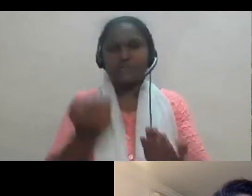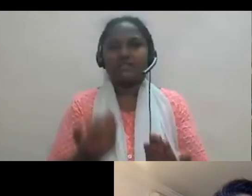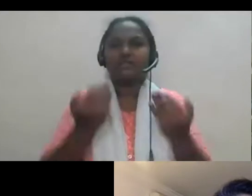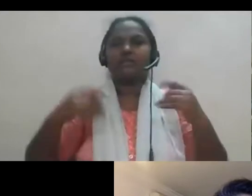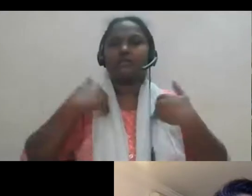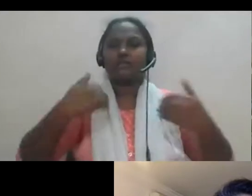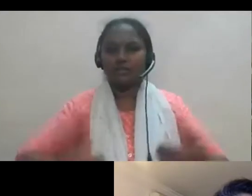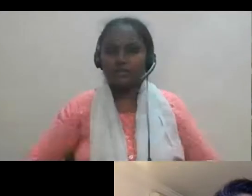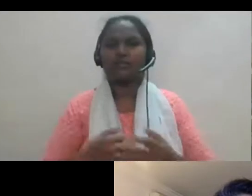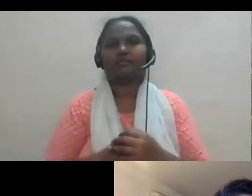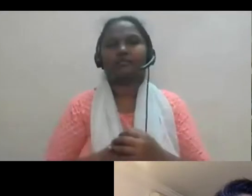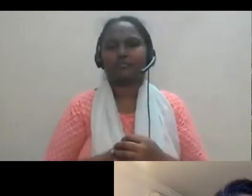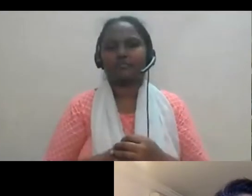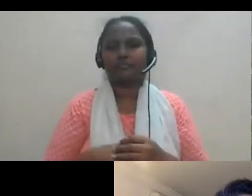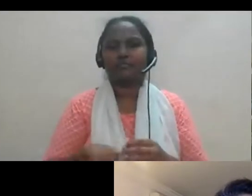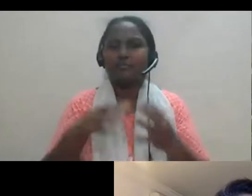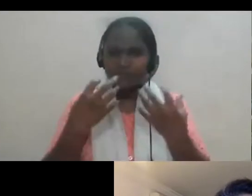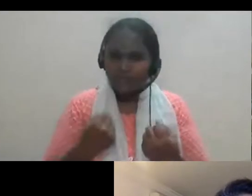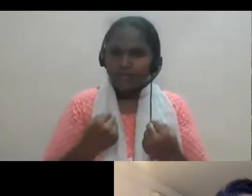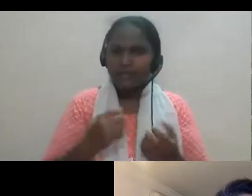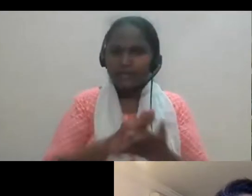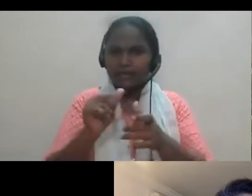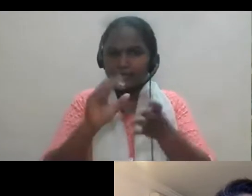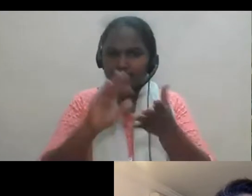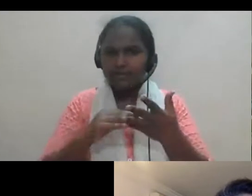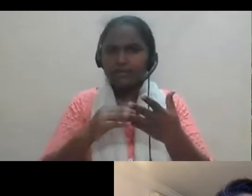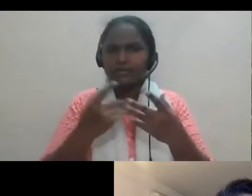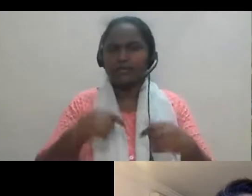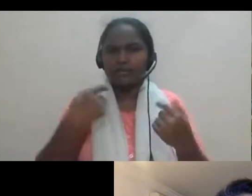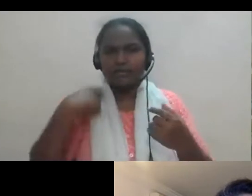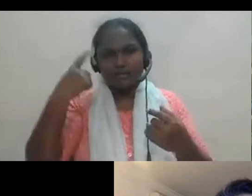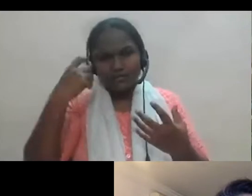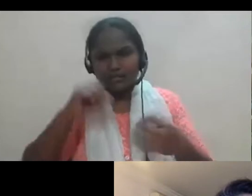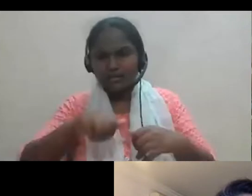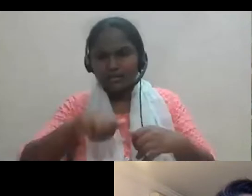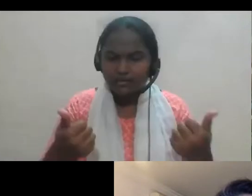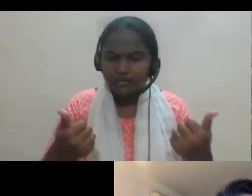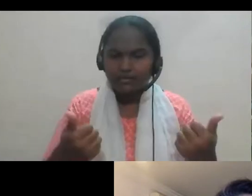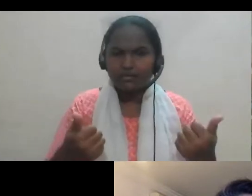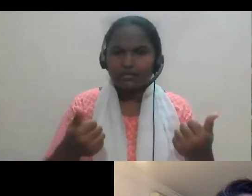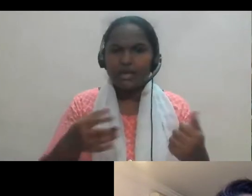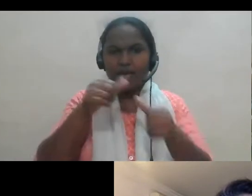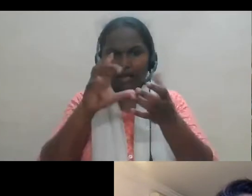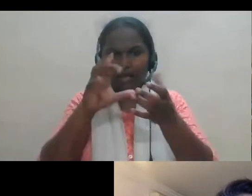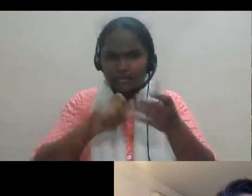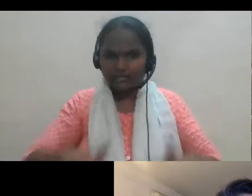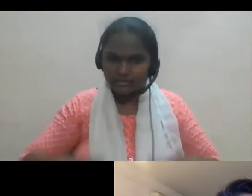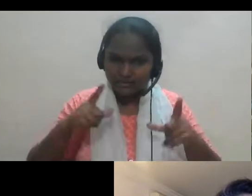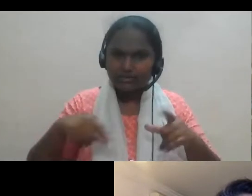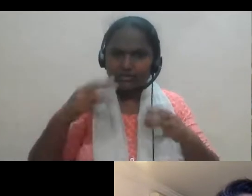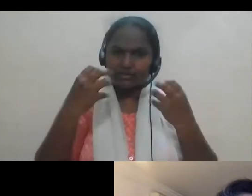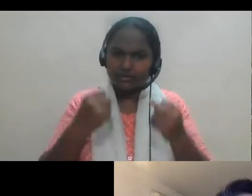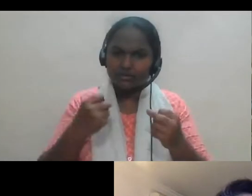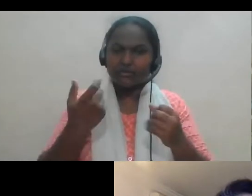human being, and that it is as necessary and essential as other aspects of life, such as